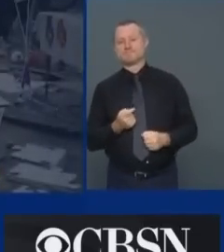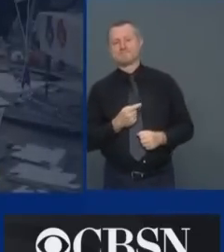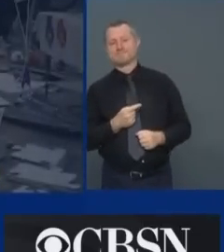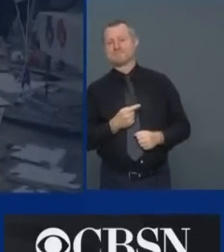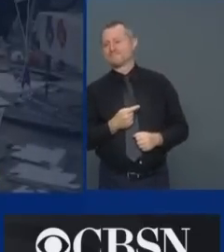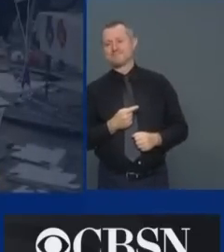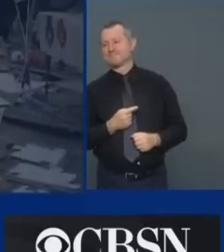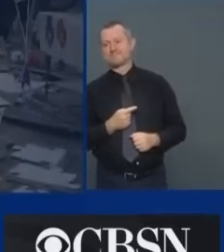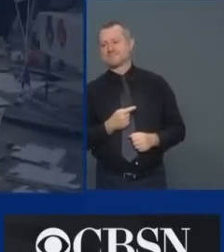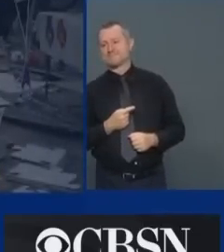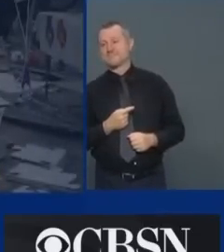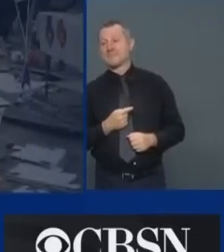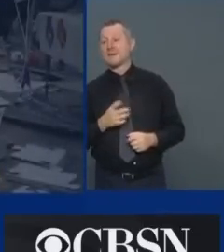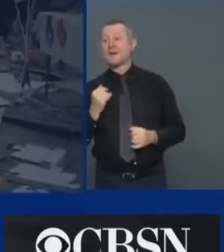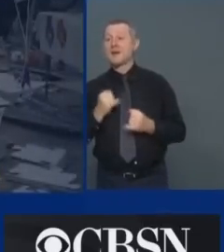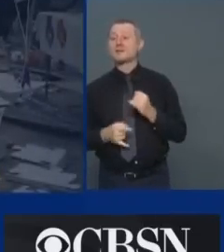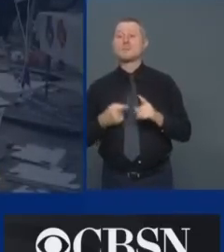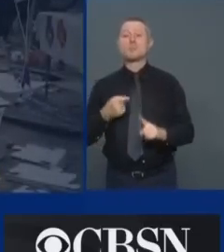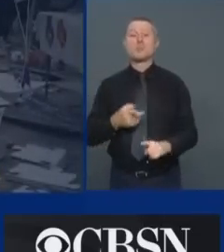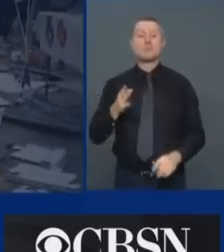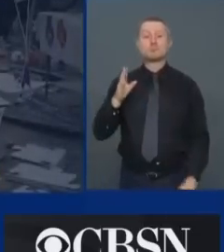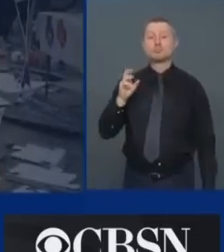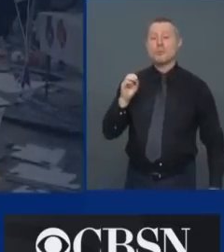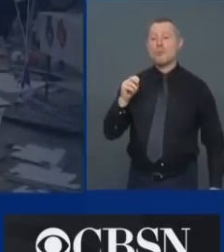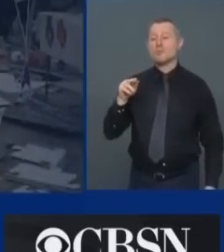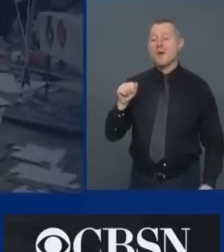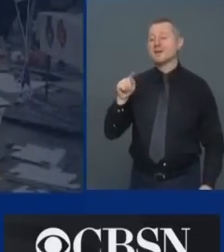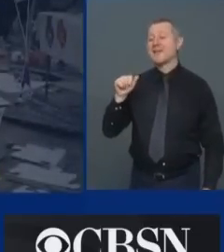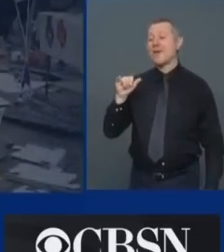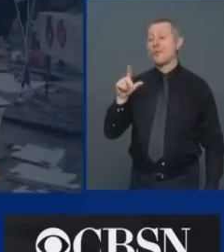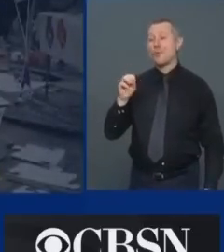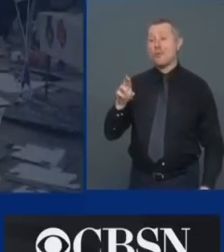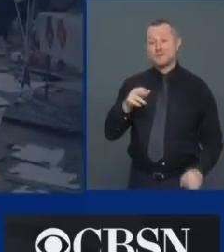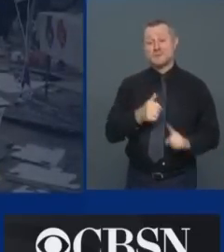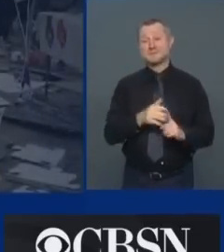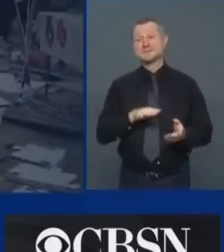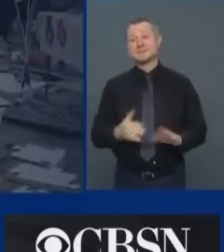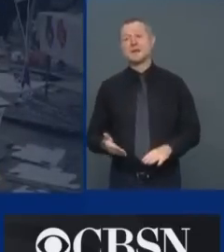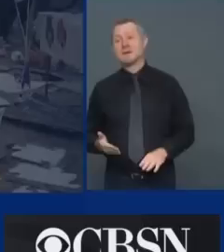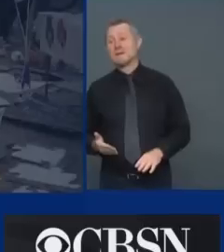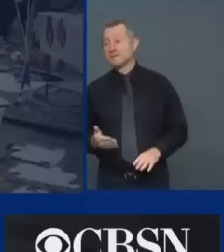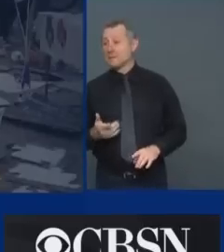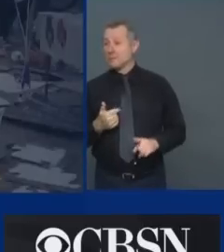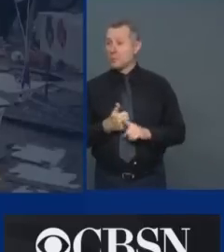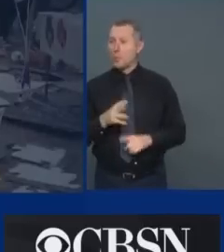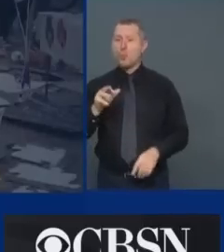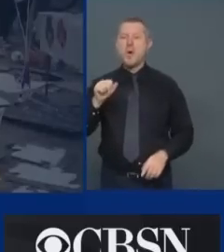Last point, Breonna Taylor's death. Breonna Taylor's death was murder.